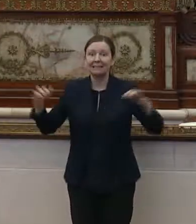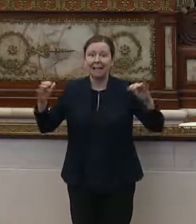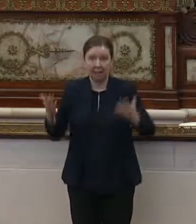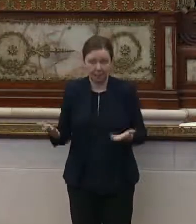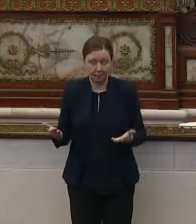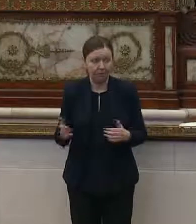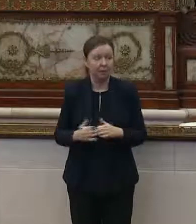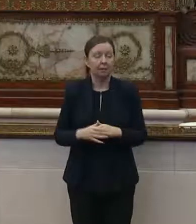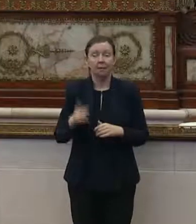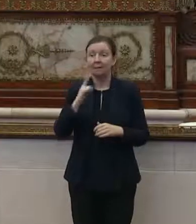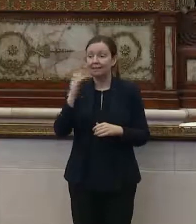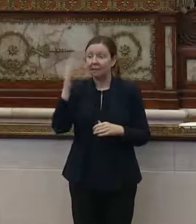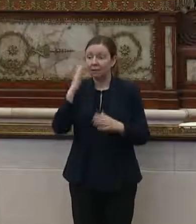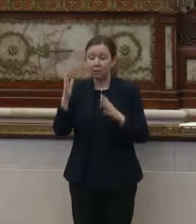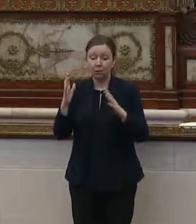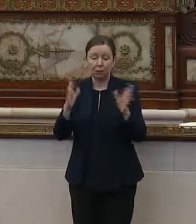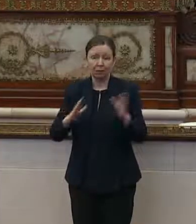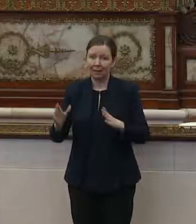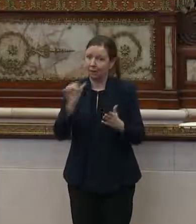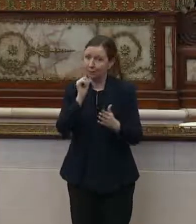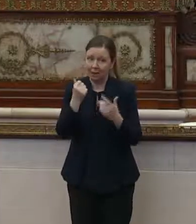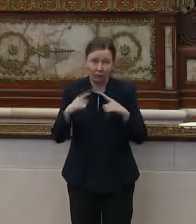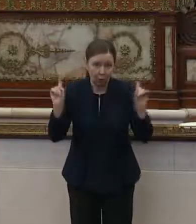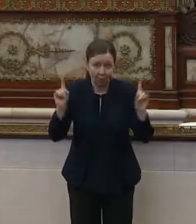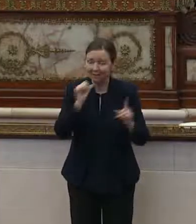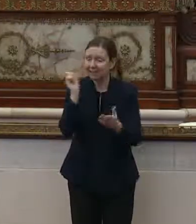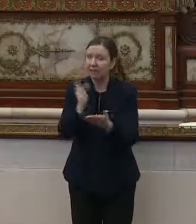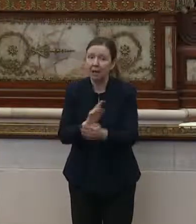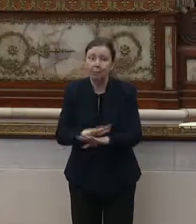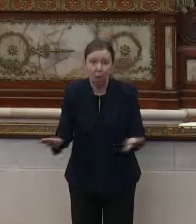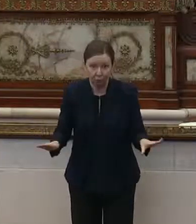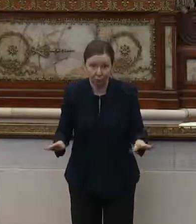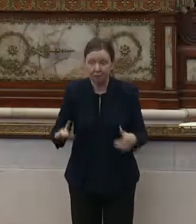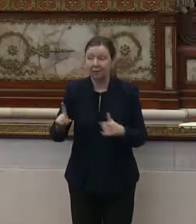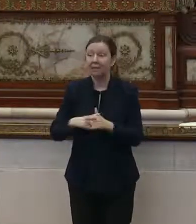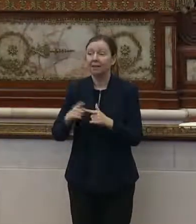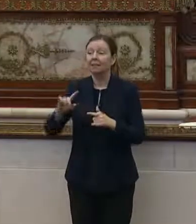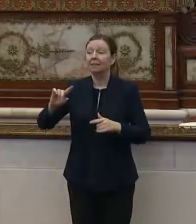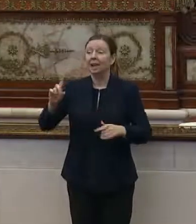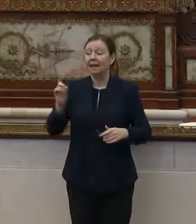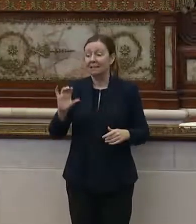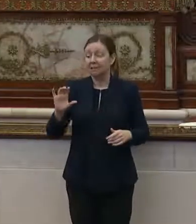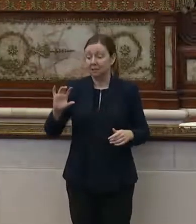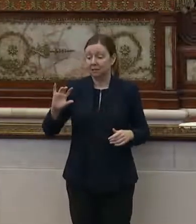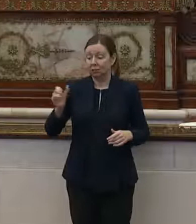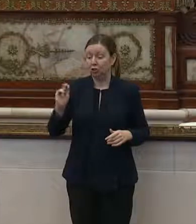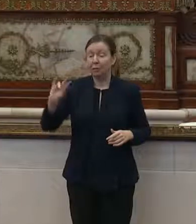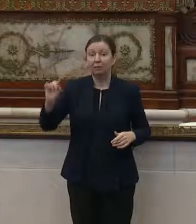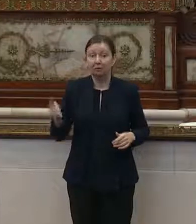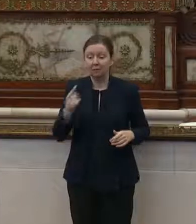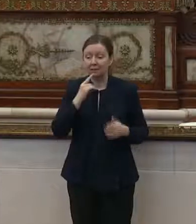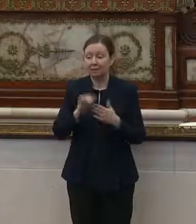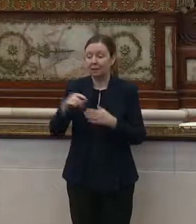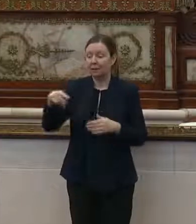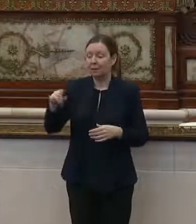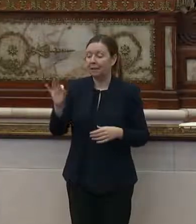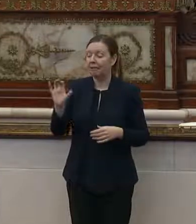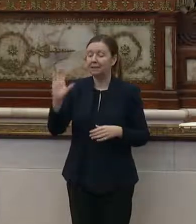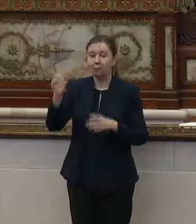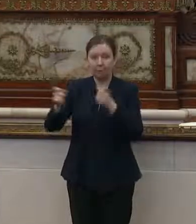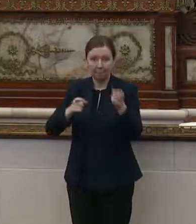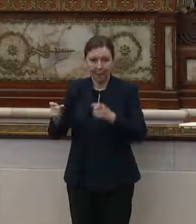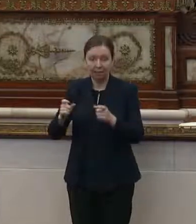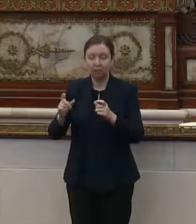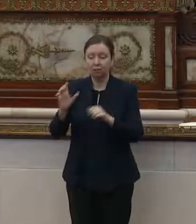said that they believed the plan was an overreach and they did not approve it. Then around the first of this year, the team told me that PFC would manage clinics at the